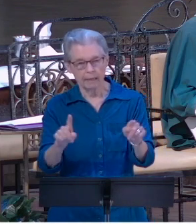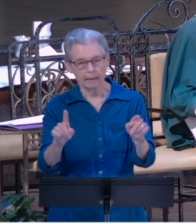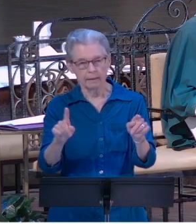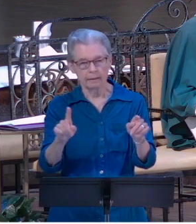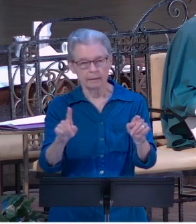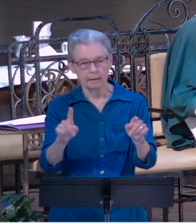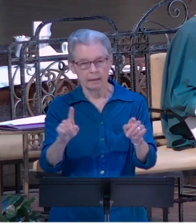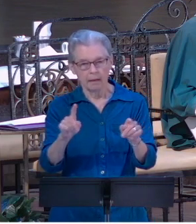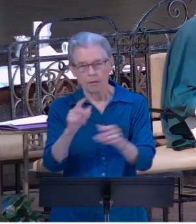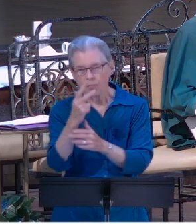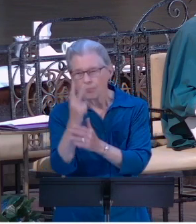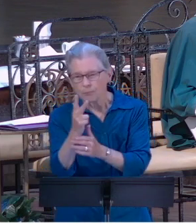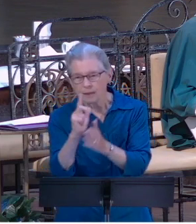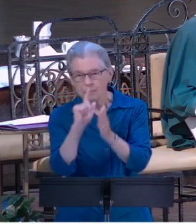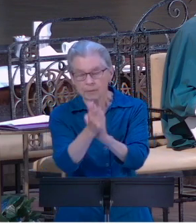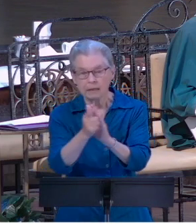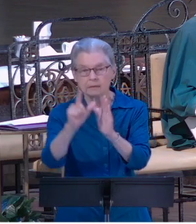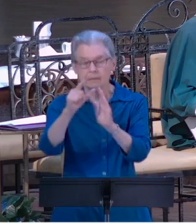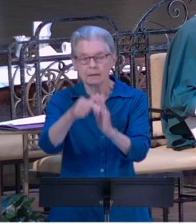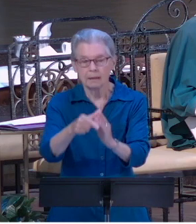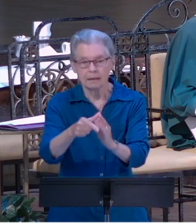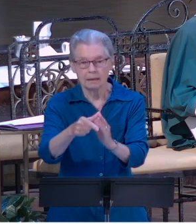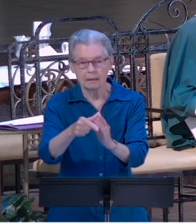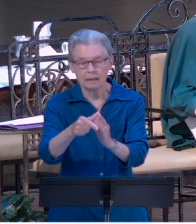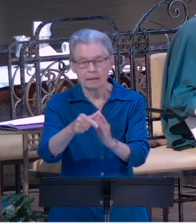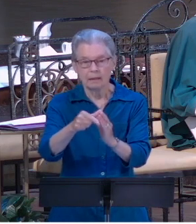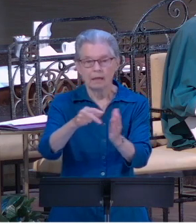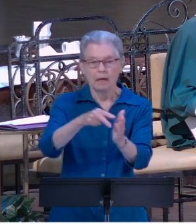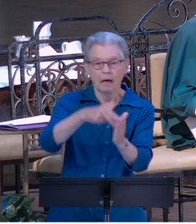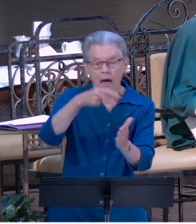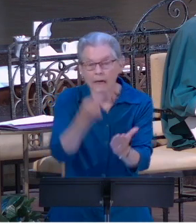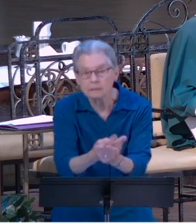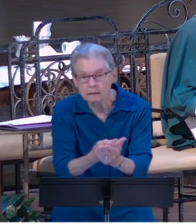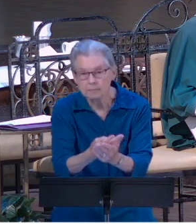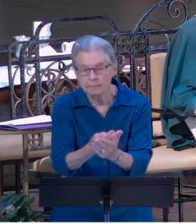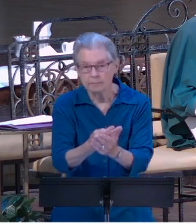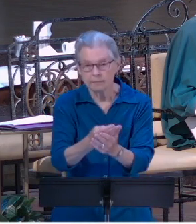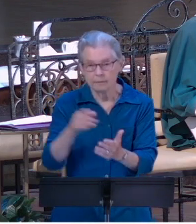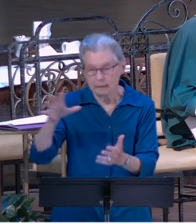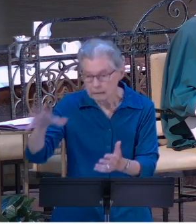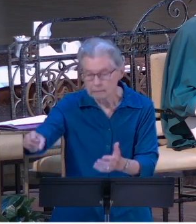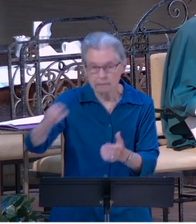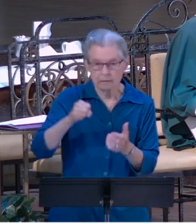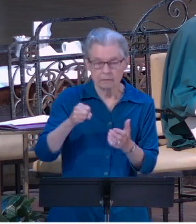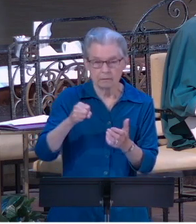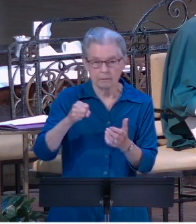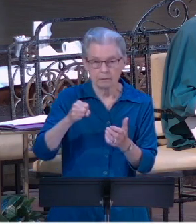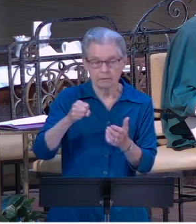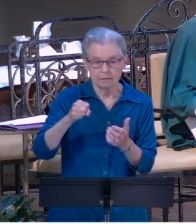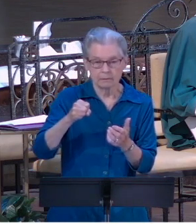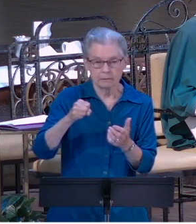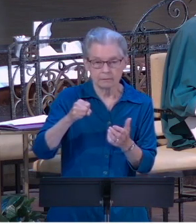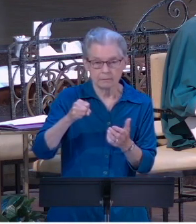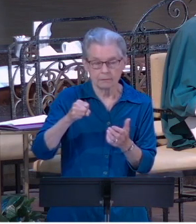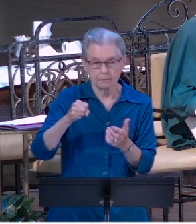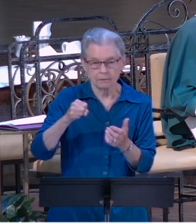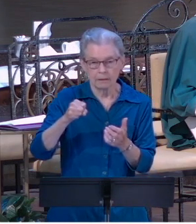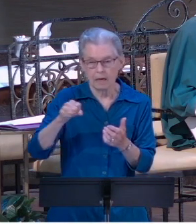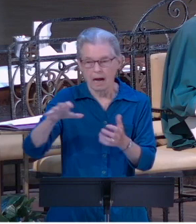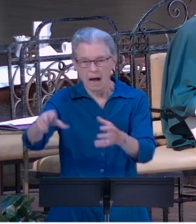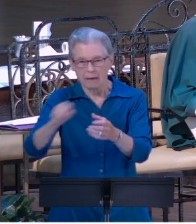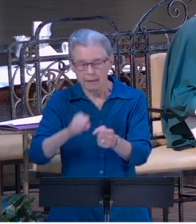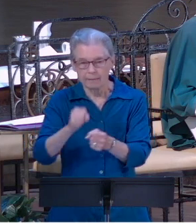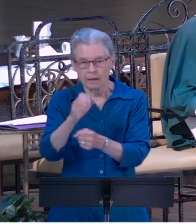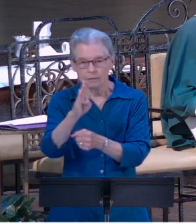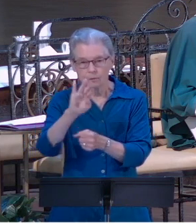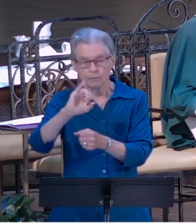our hike in the desert, I slipped and instinctively grabbed onto a bush to